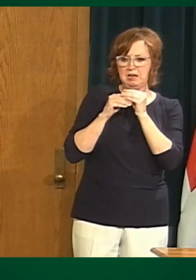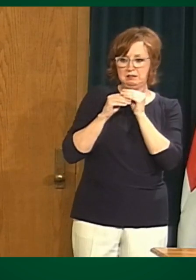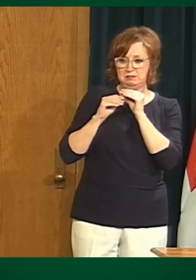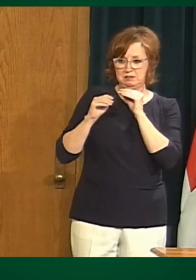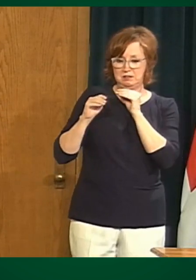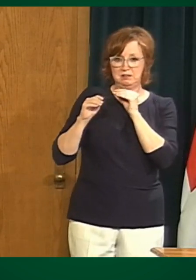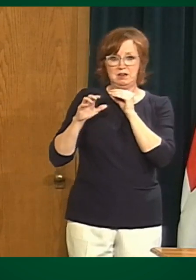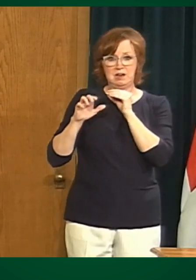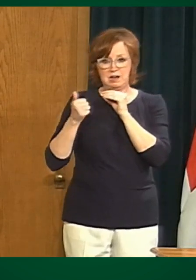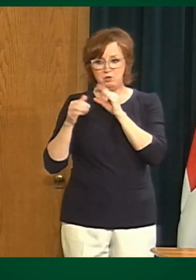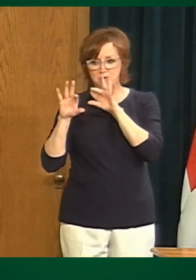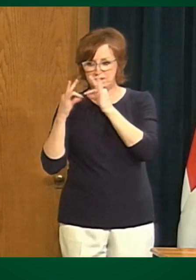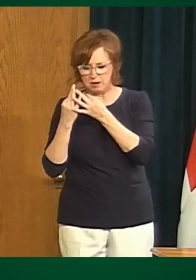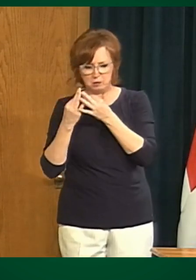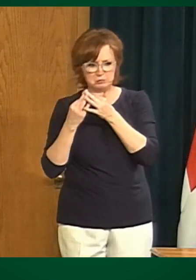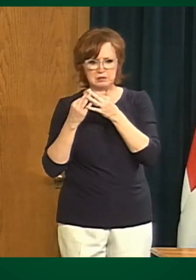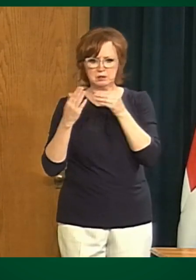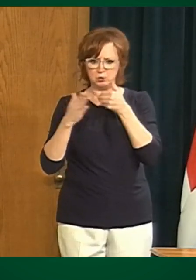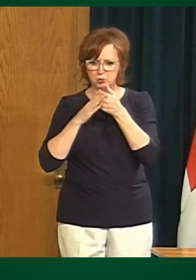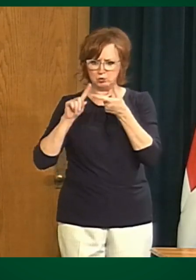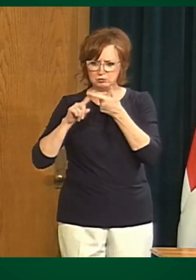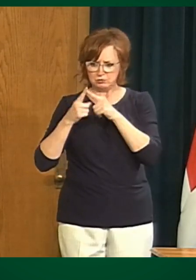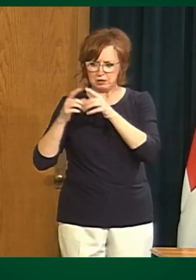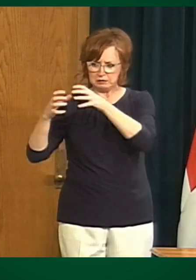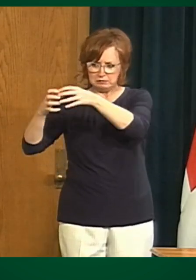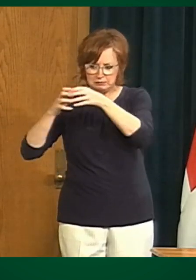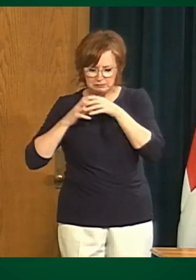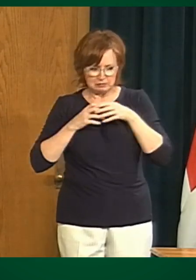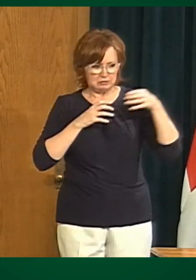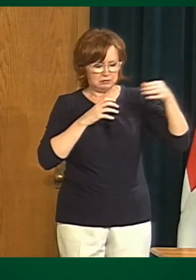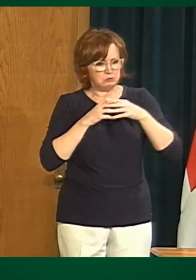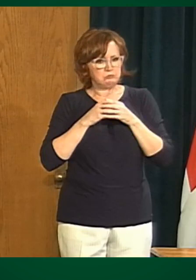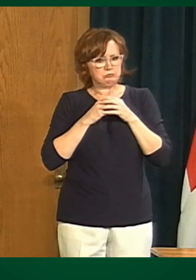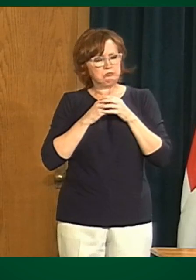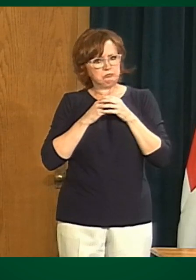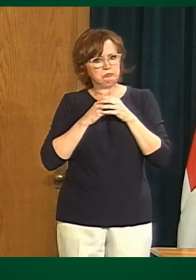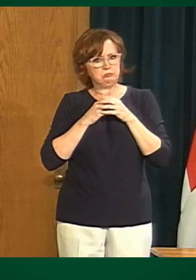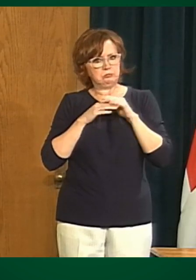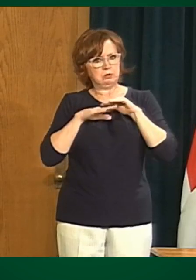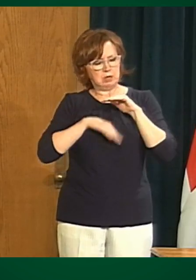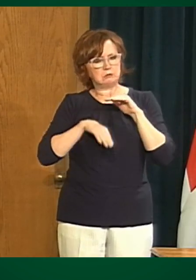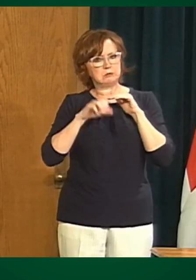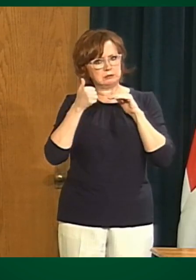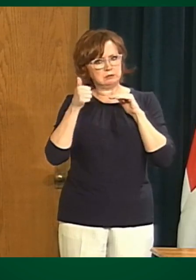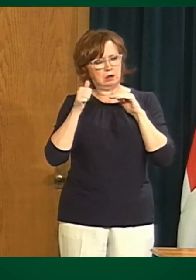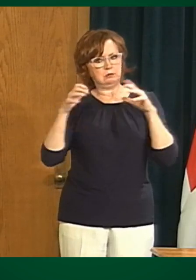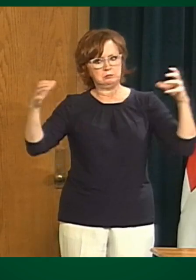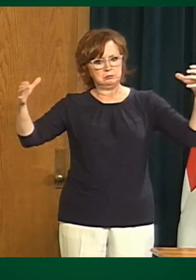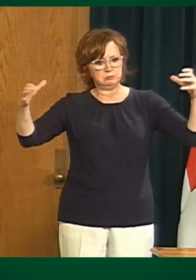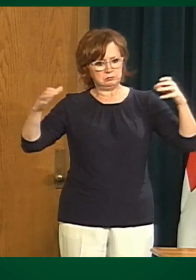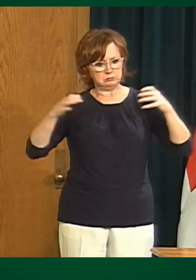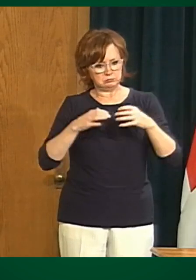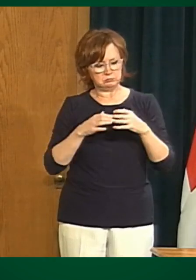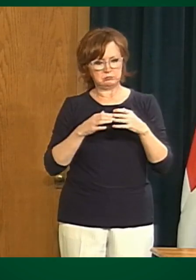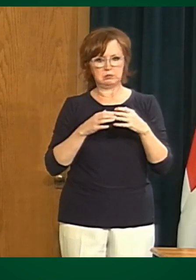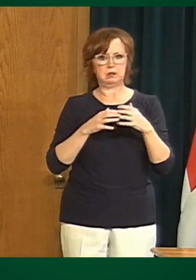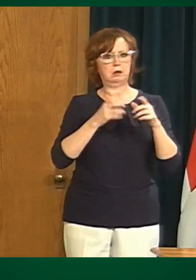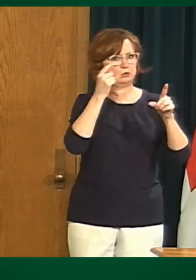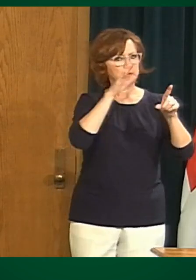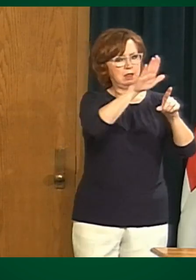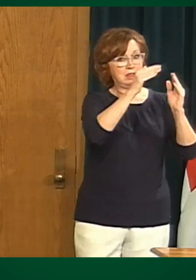one or two households outside of your household. Not so much in situations where there are current